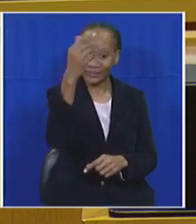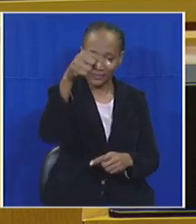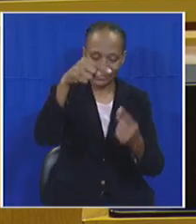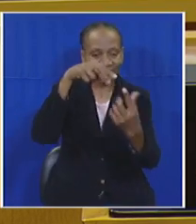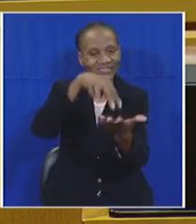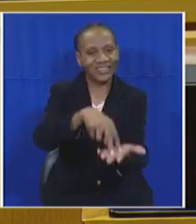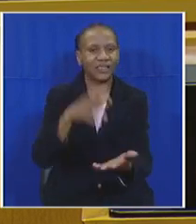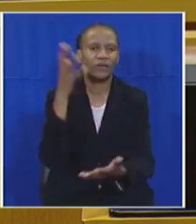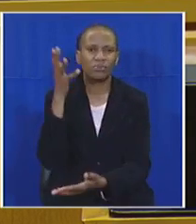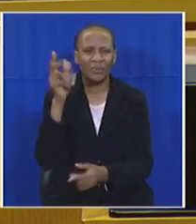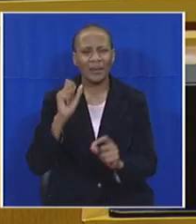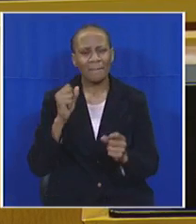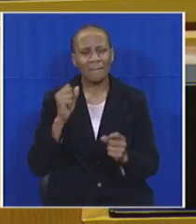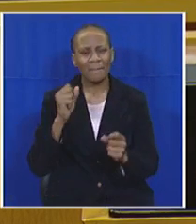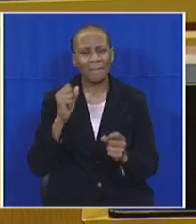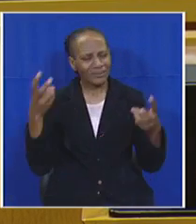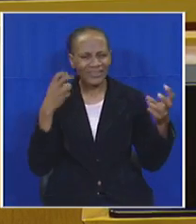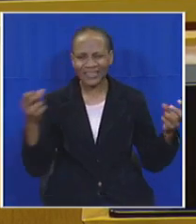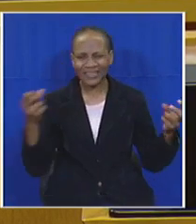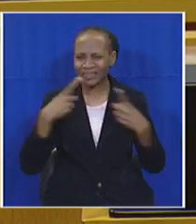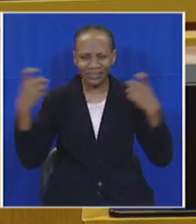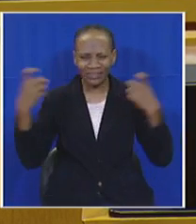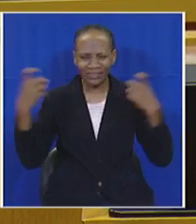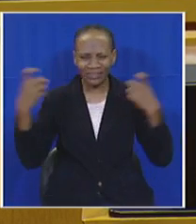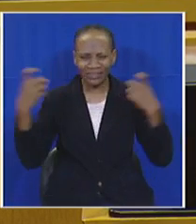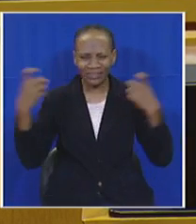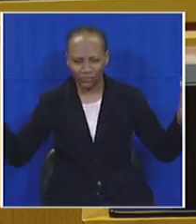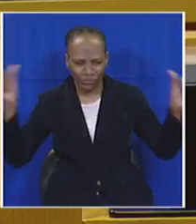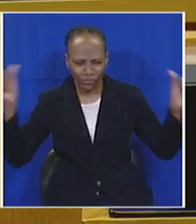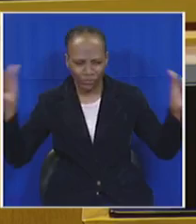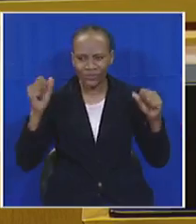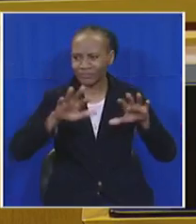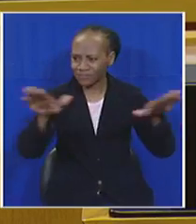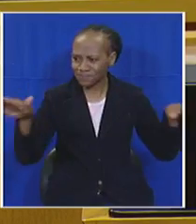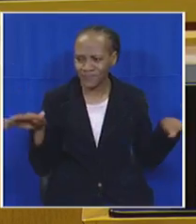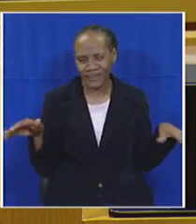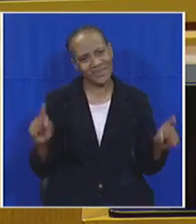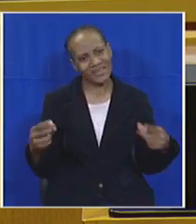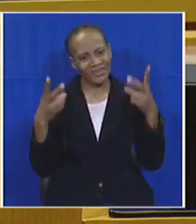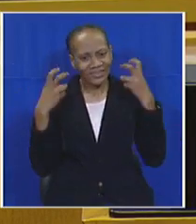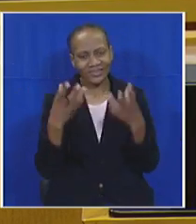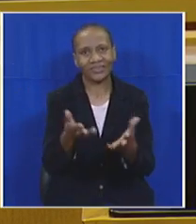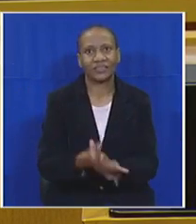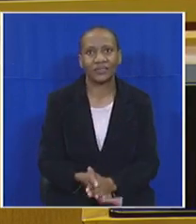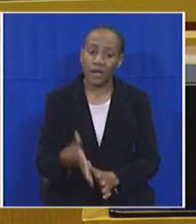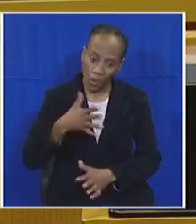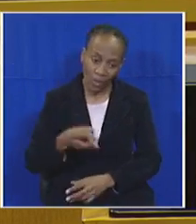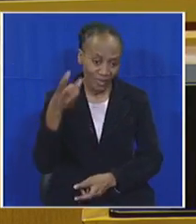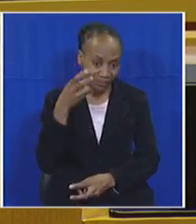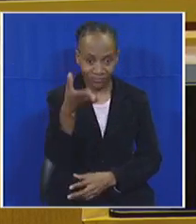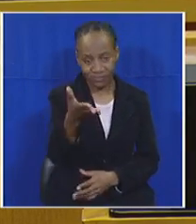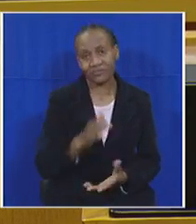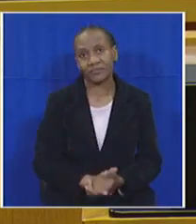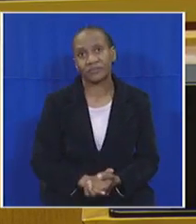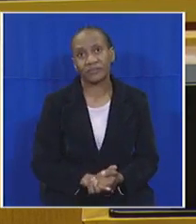very difficult to hear the speaker when you've got this shouting and screaming taking place from the benches there. Okay. And I would ask that we'd like to hear what the member right. says,